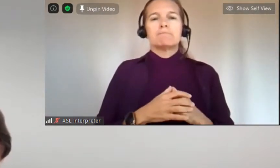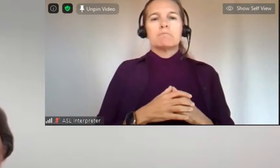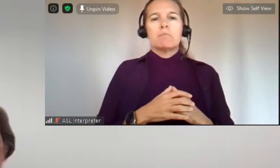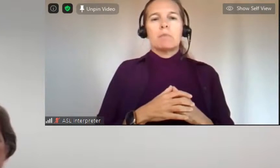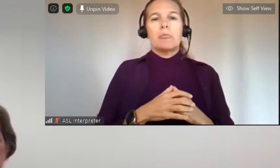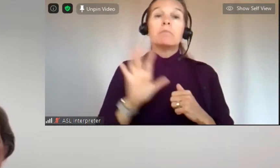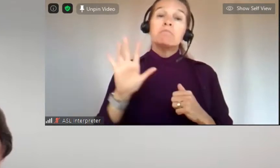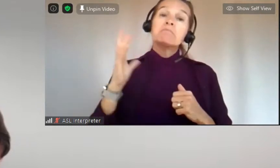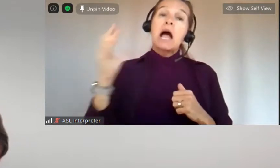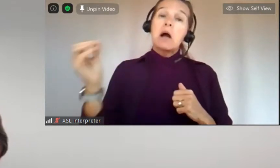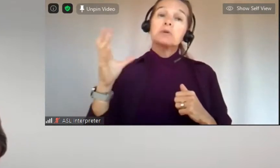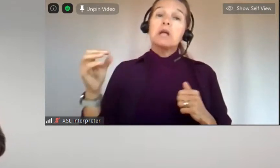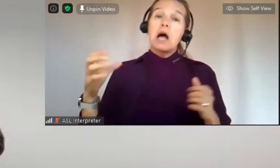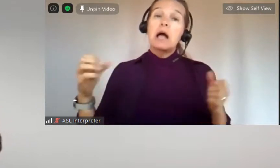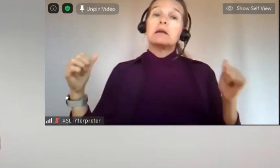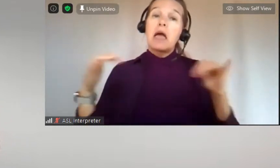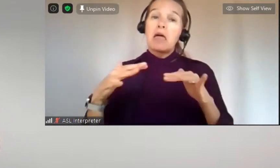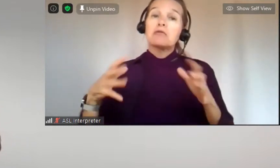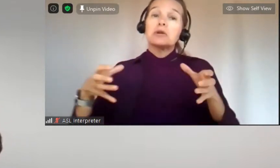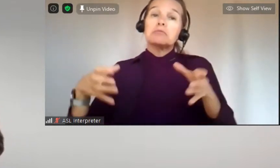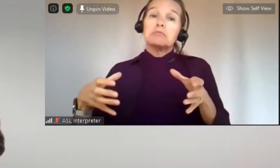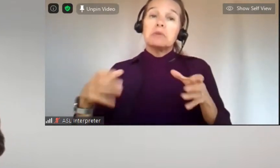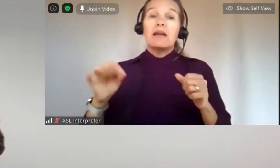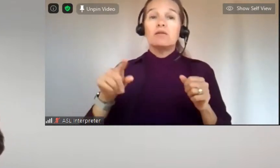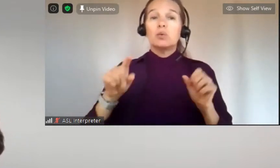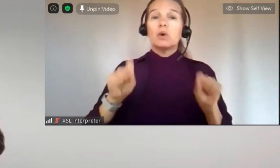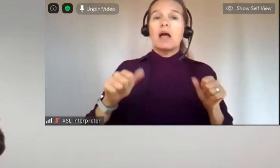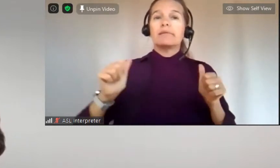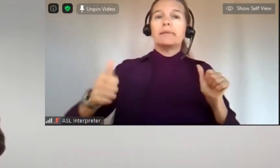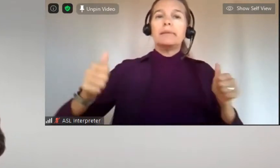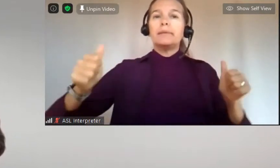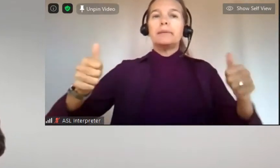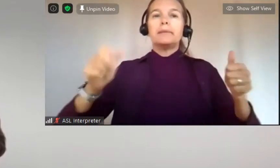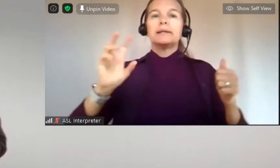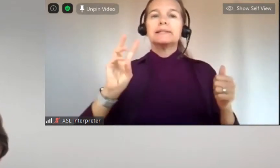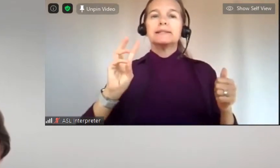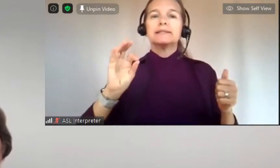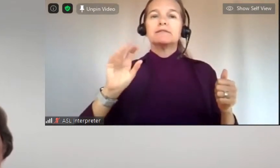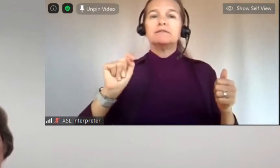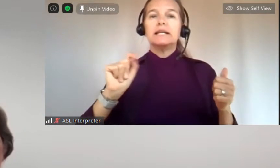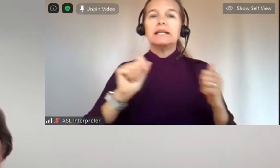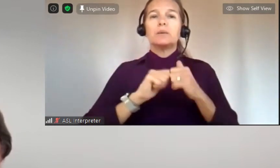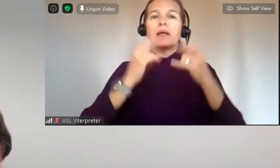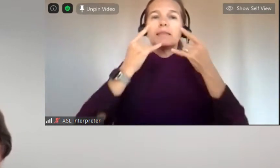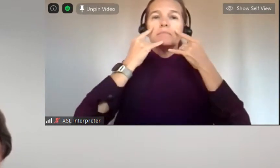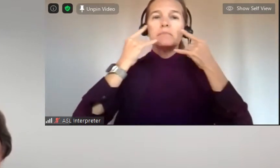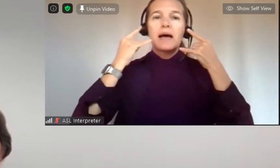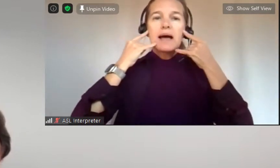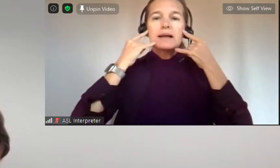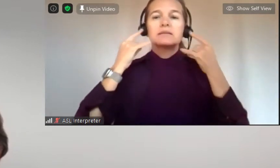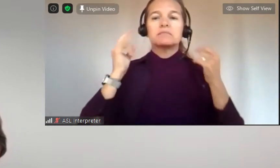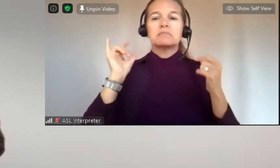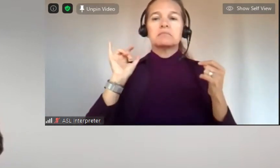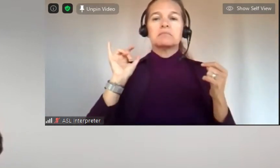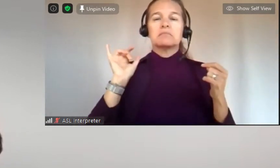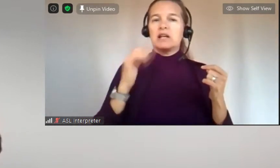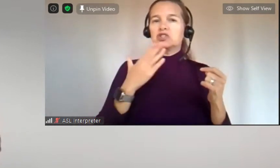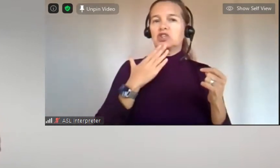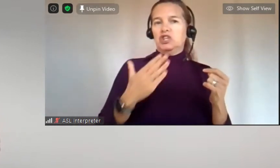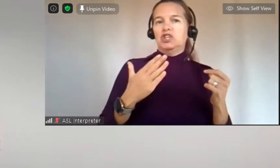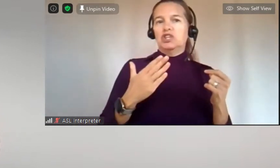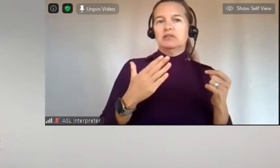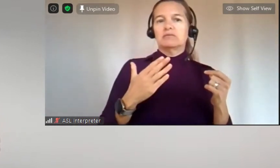risk, so you're able to stay 6 feet and more apart. Wearing masks is also a good way